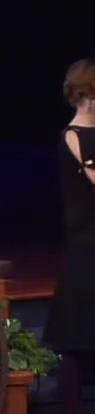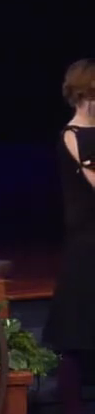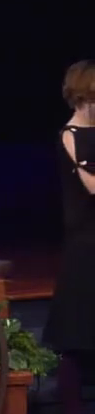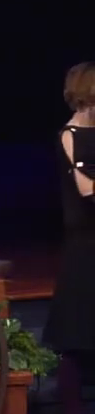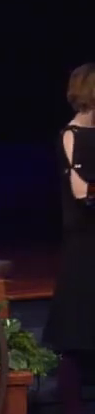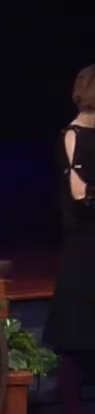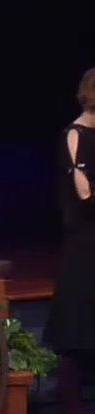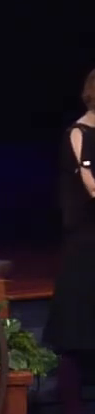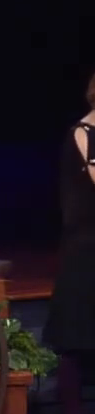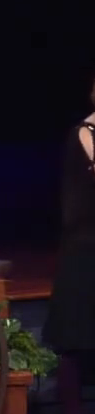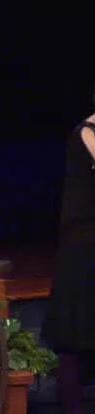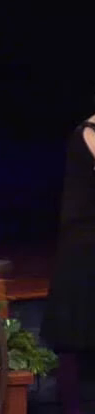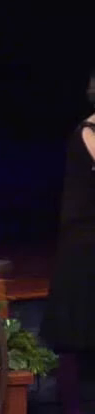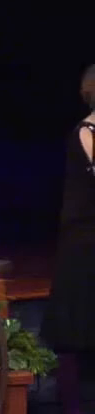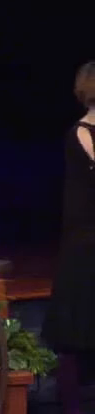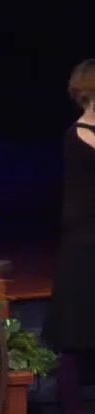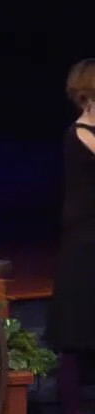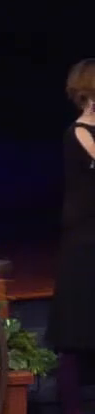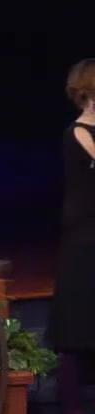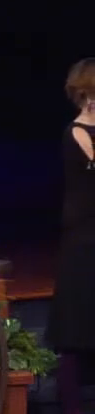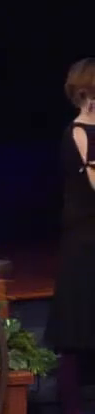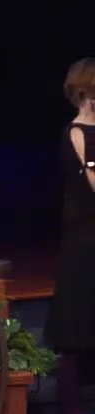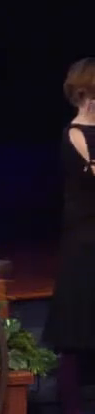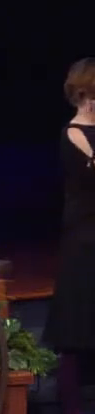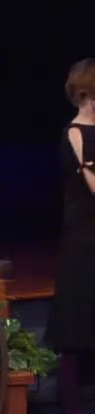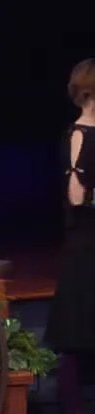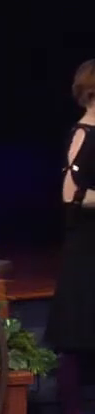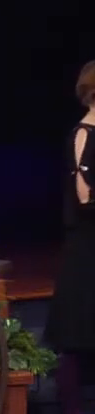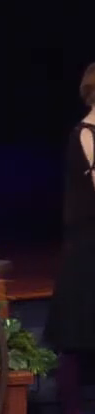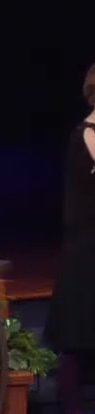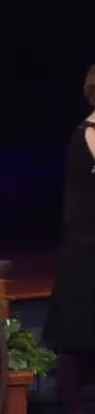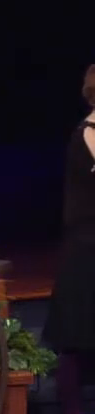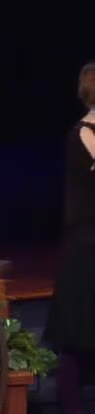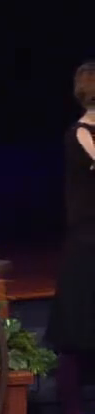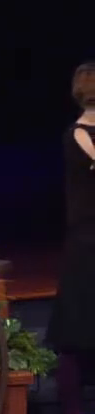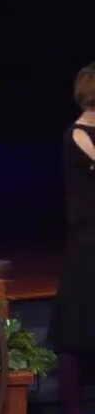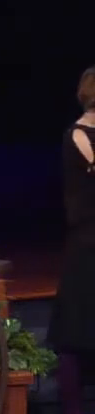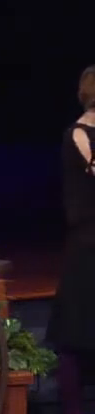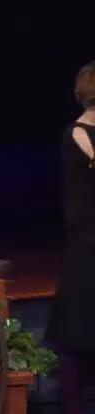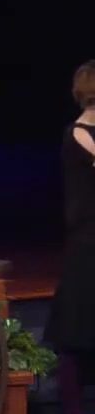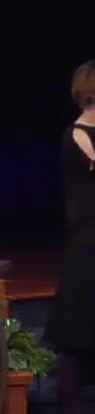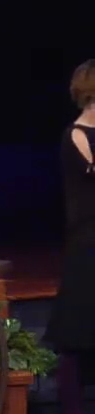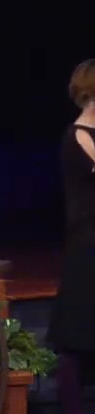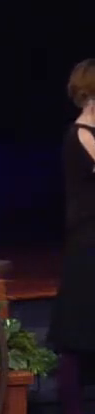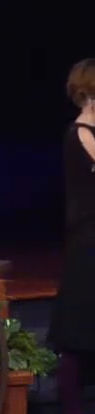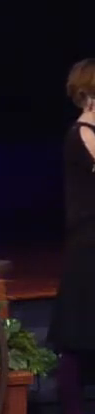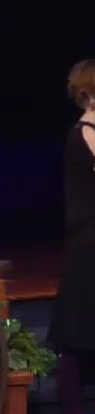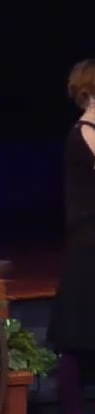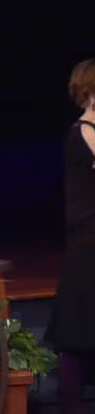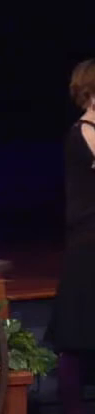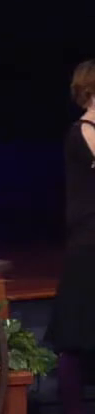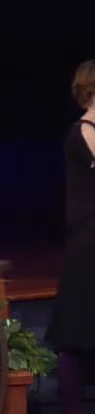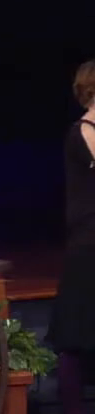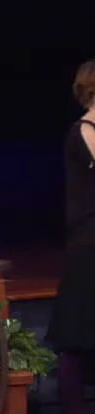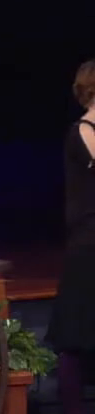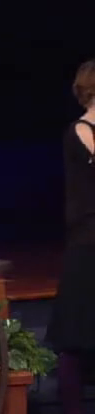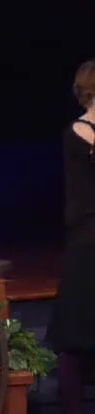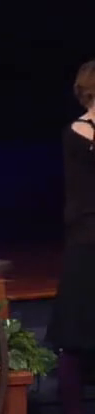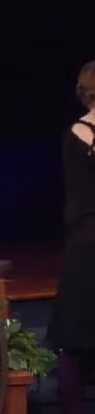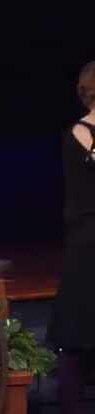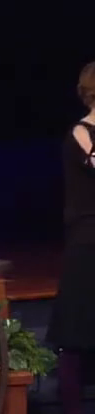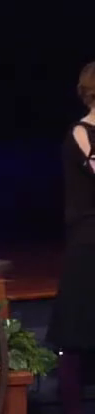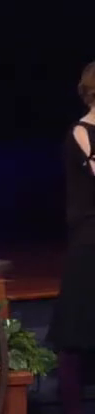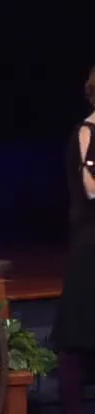Rise above your unworthiness and know you are one with God. Rise above